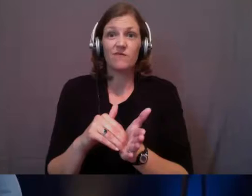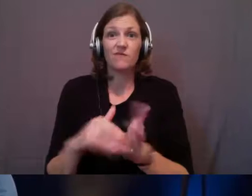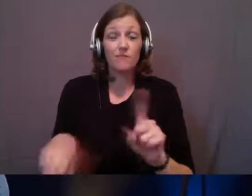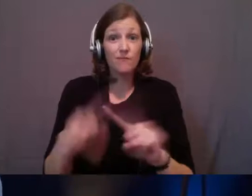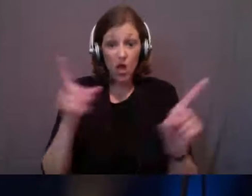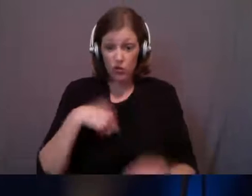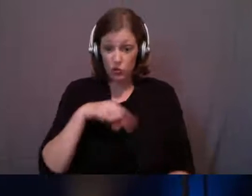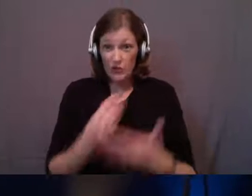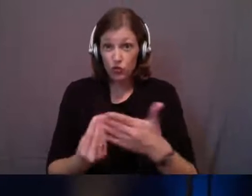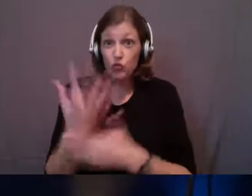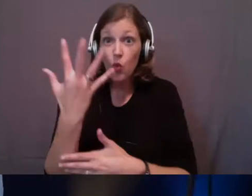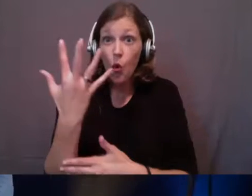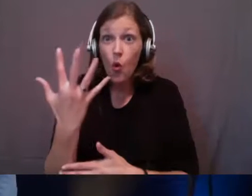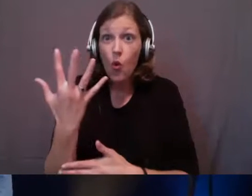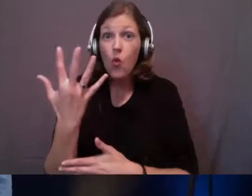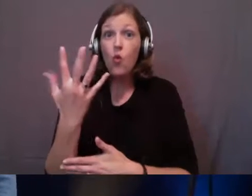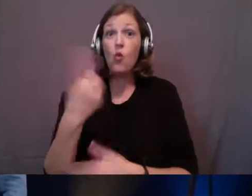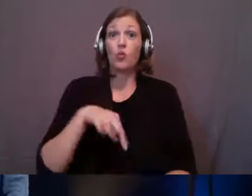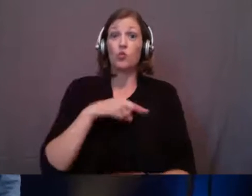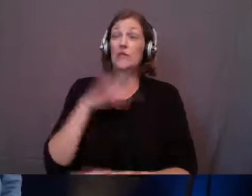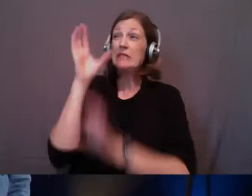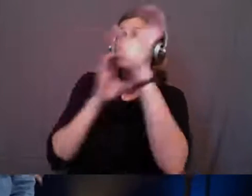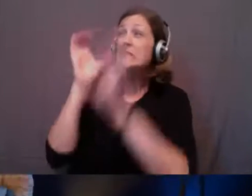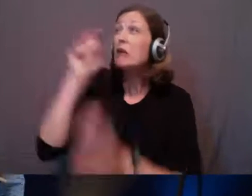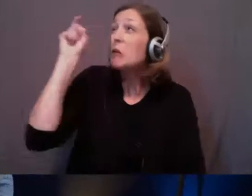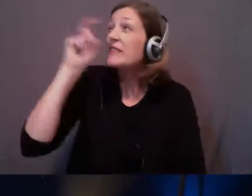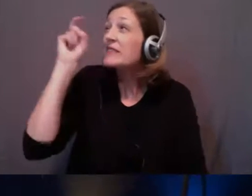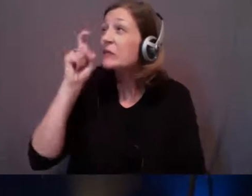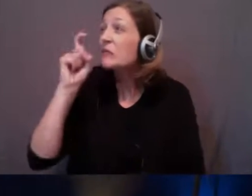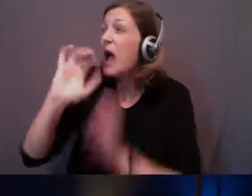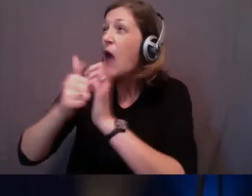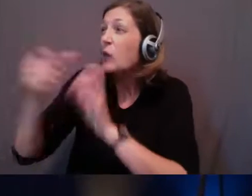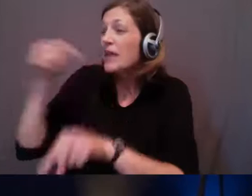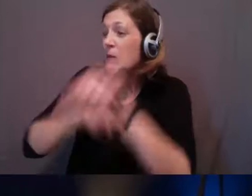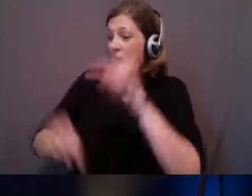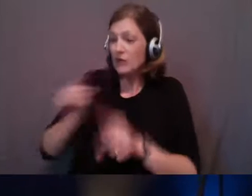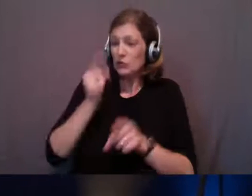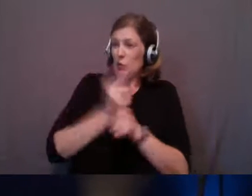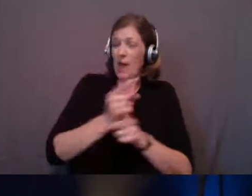grow from that mistake? Do we seek out wisdom to find steps back to the right path?